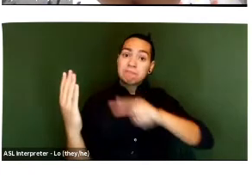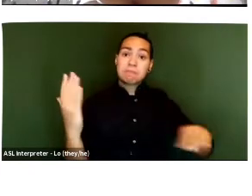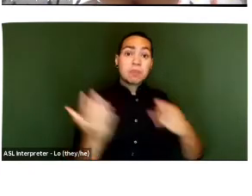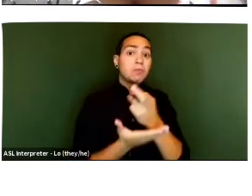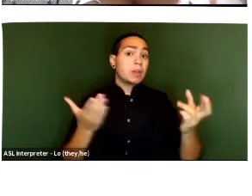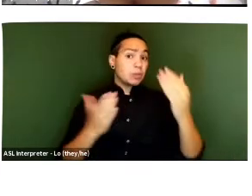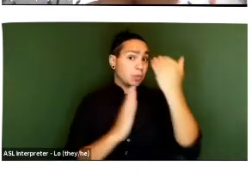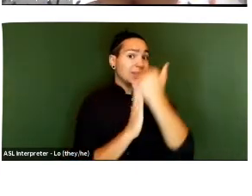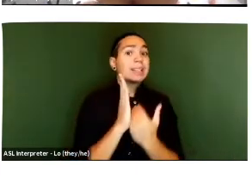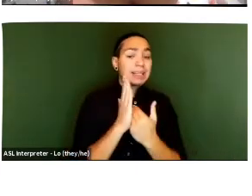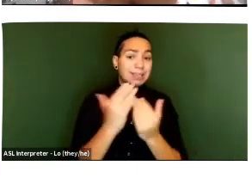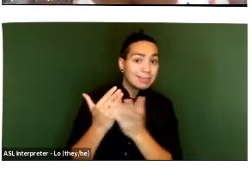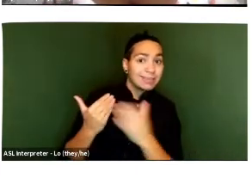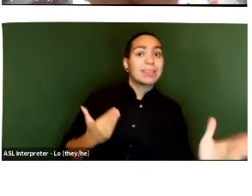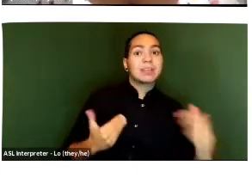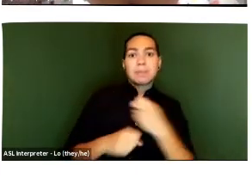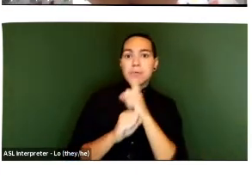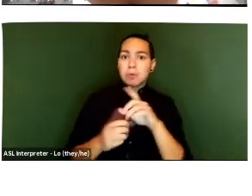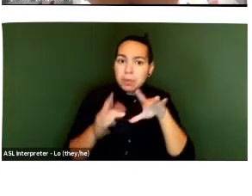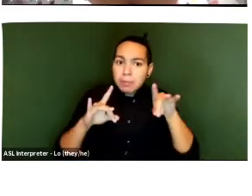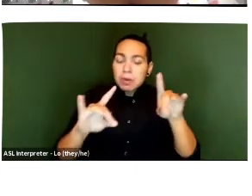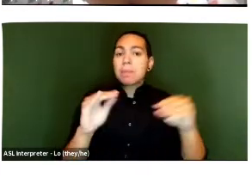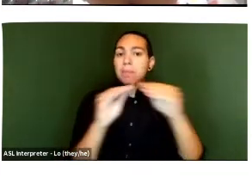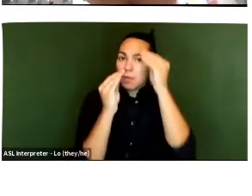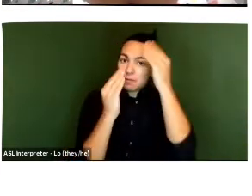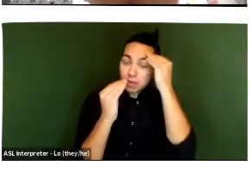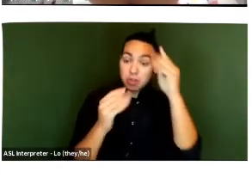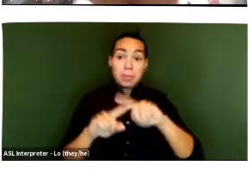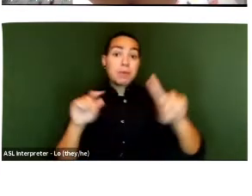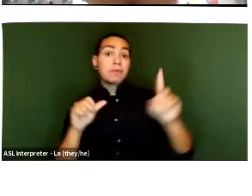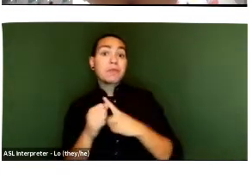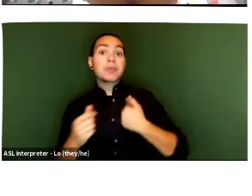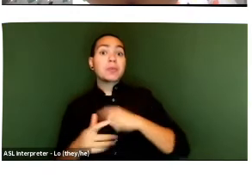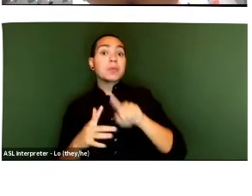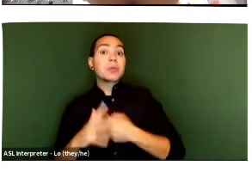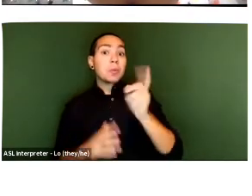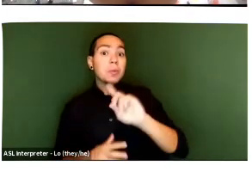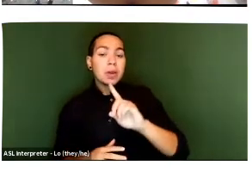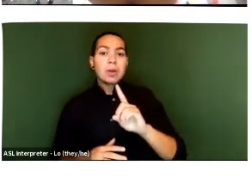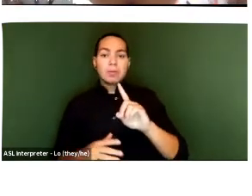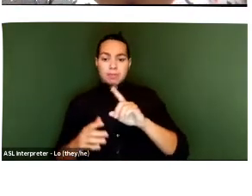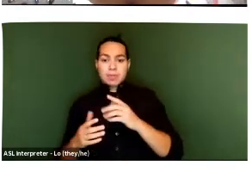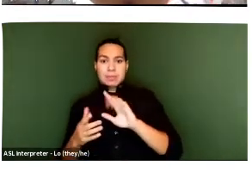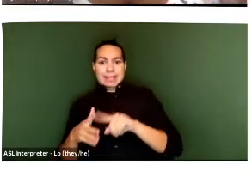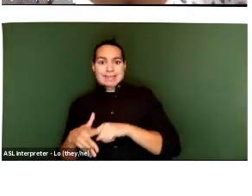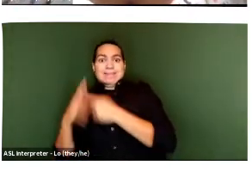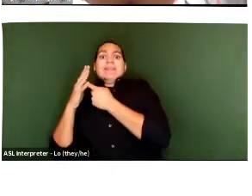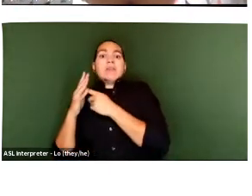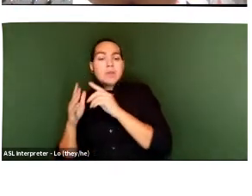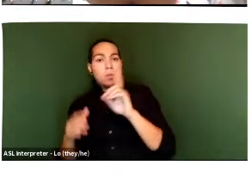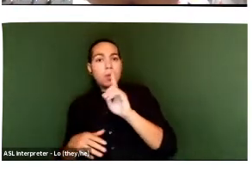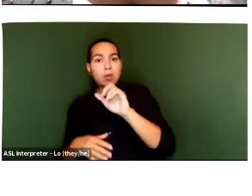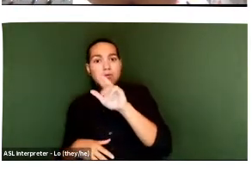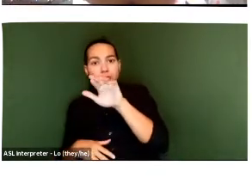information. We're first going to start at the origins of race and racial hierarchy, then move on to